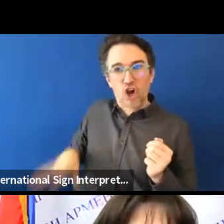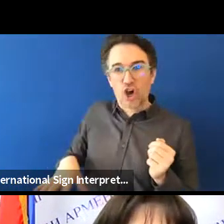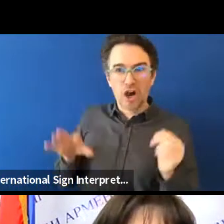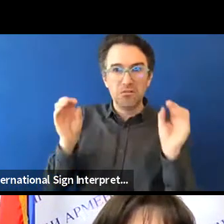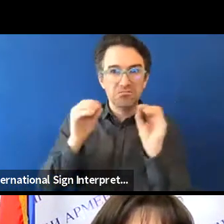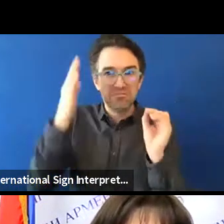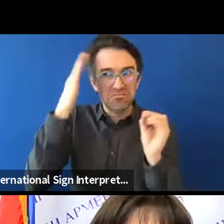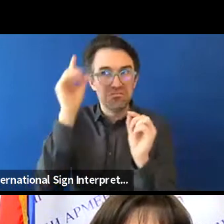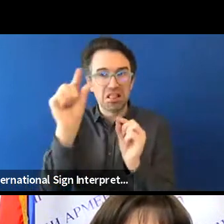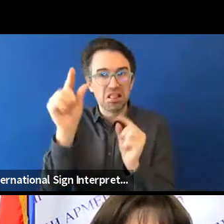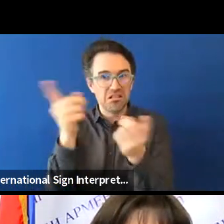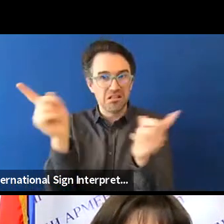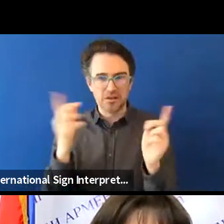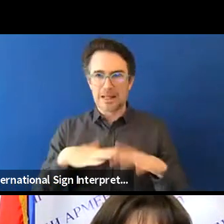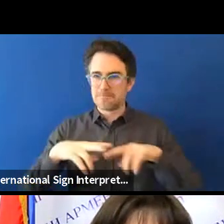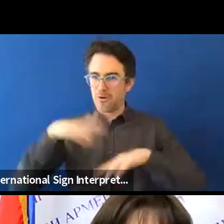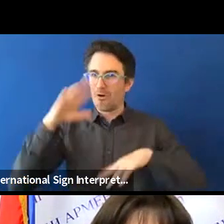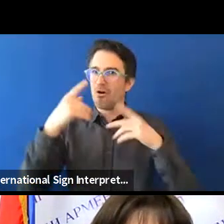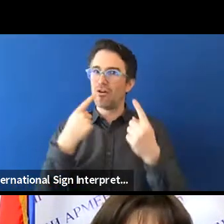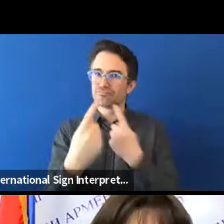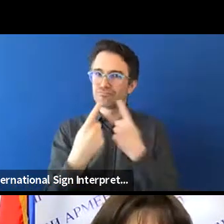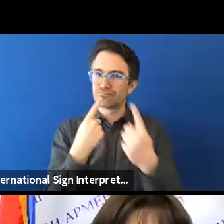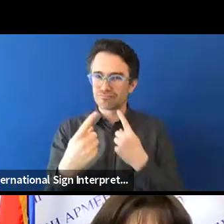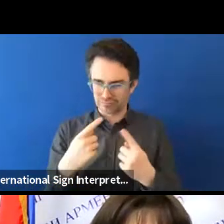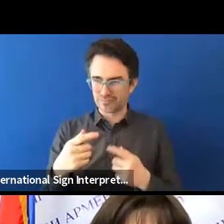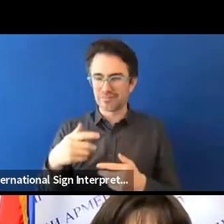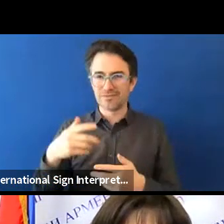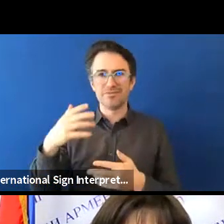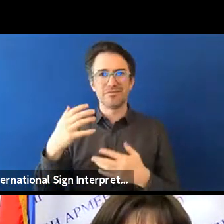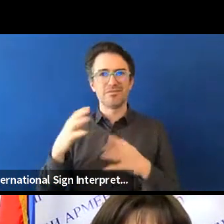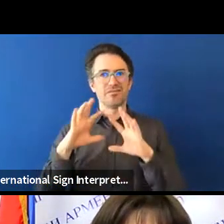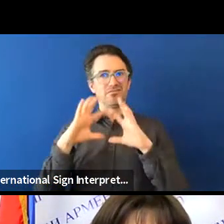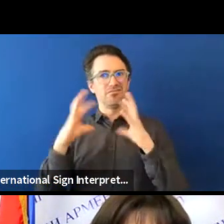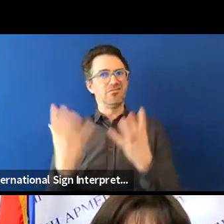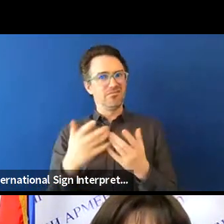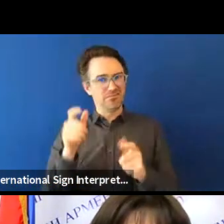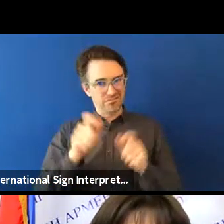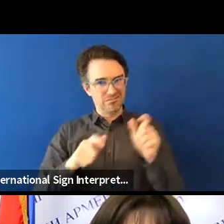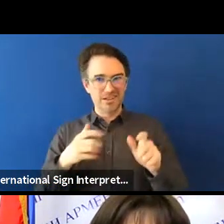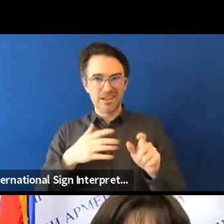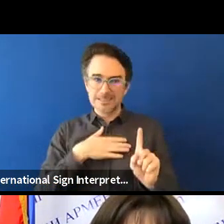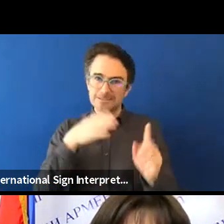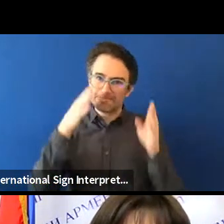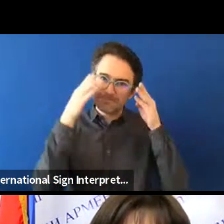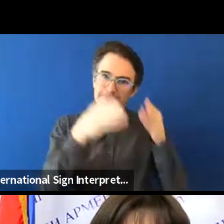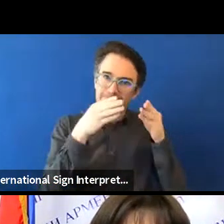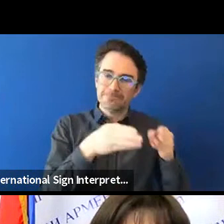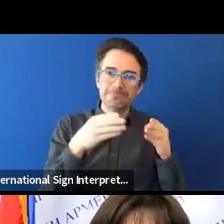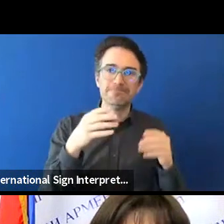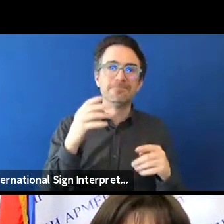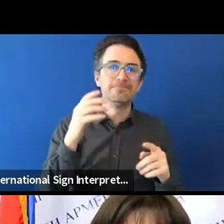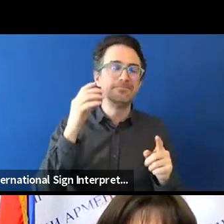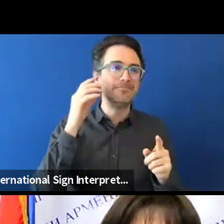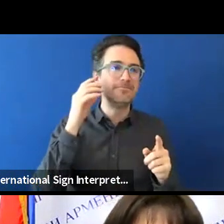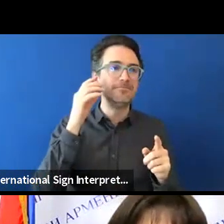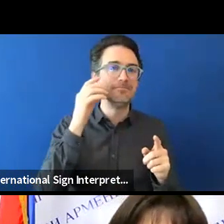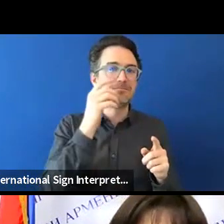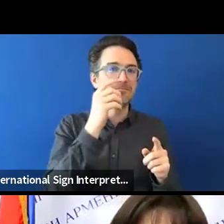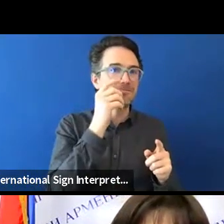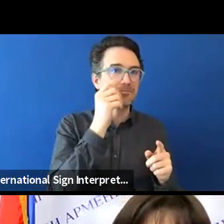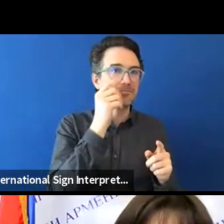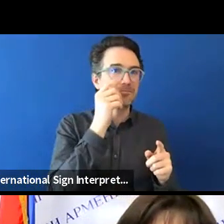a daughter and being capable to define nature at birth to do so seems to be the height